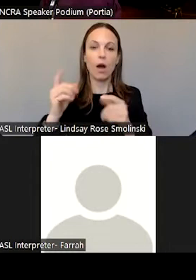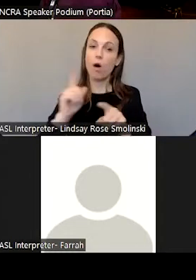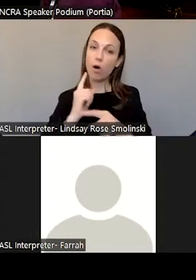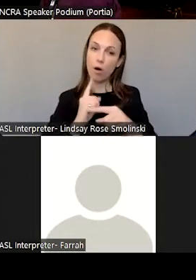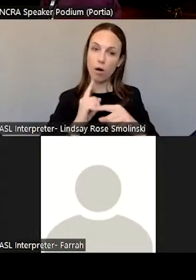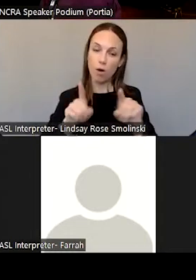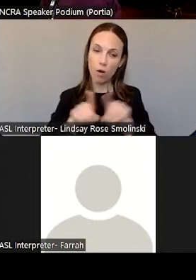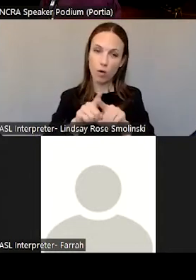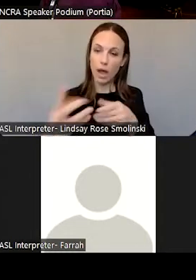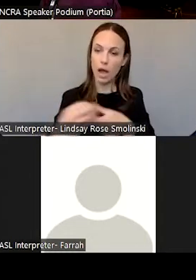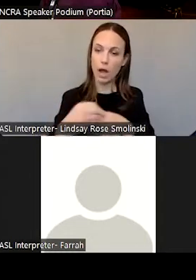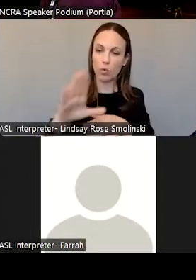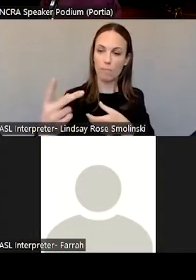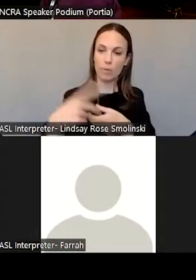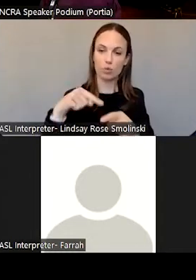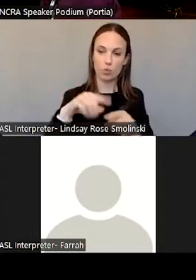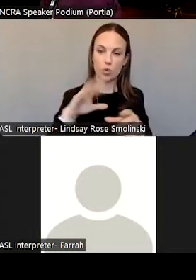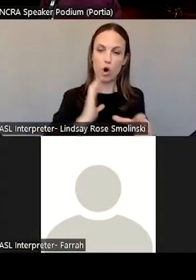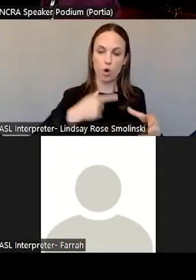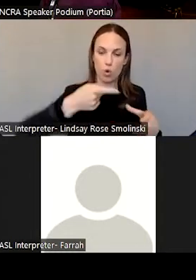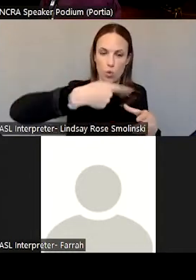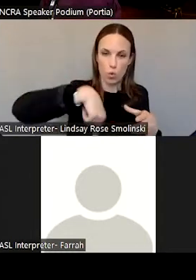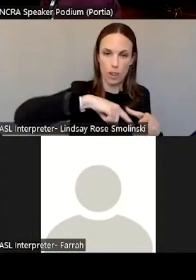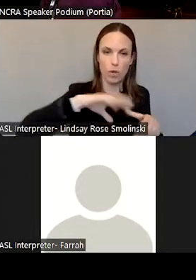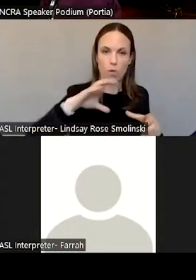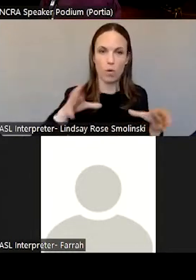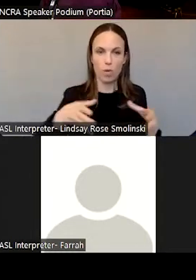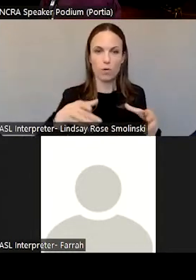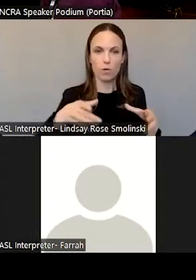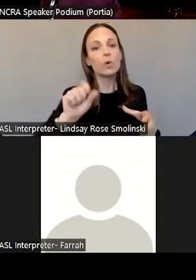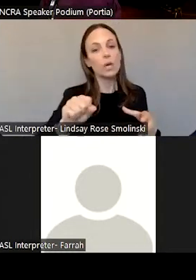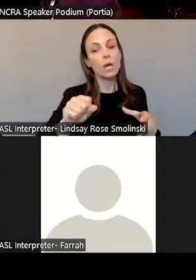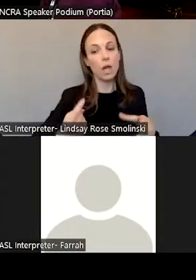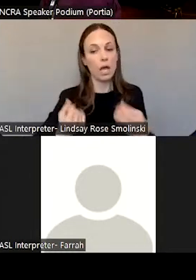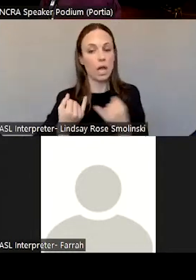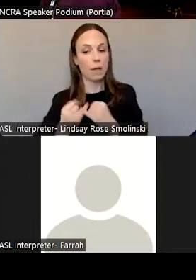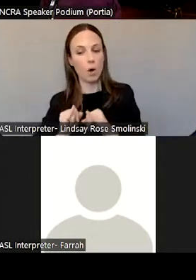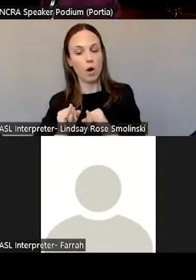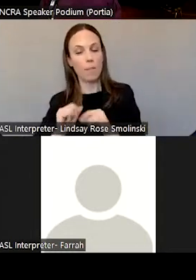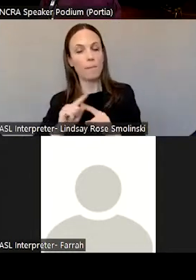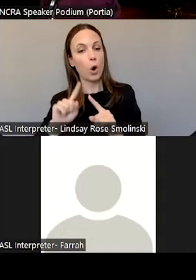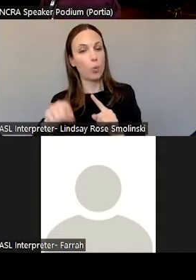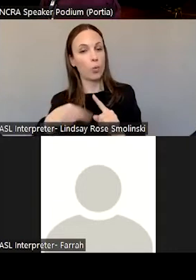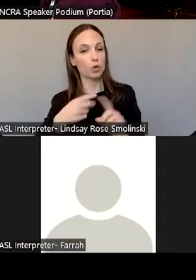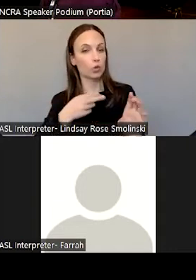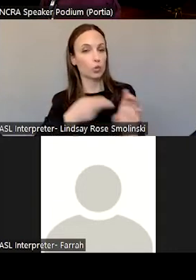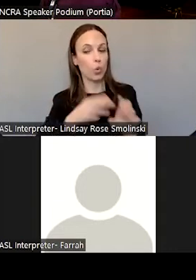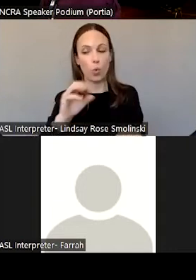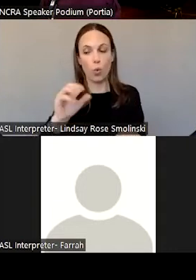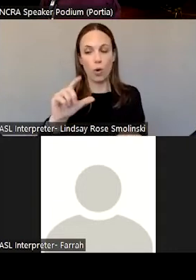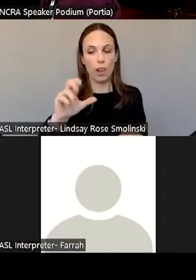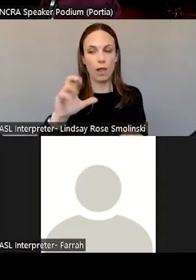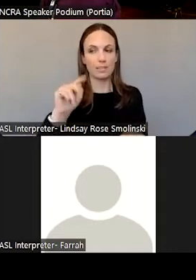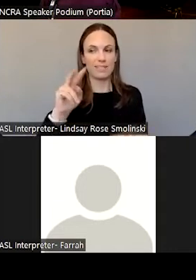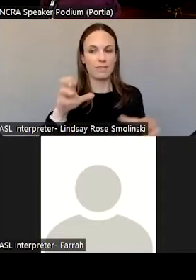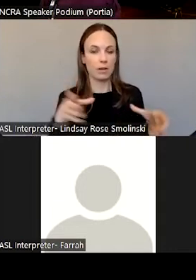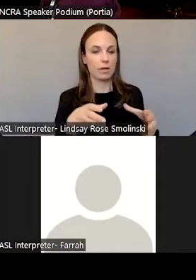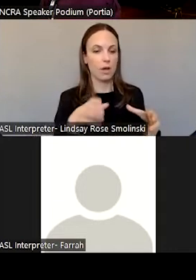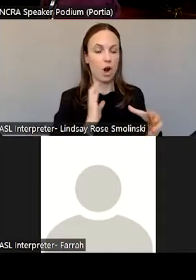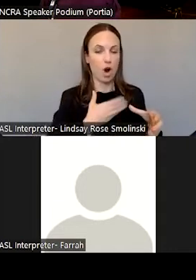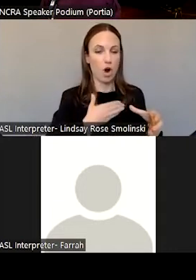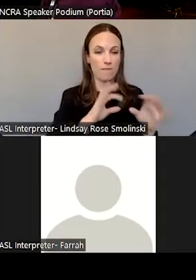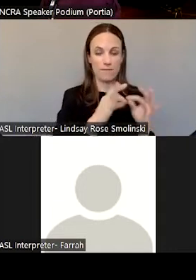participation to the collective. You can be a movement by yourself, but when you join the collective resilience birthright